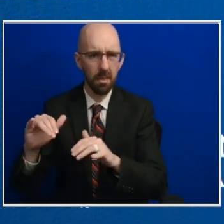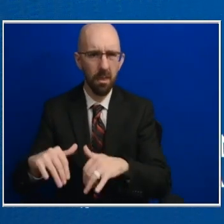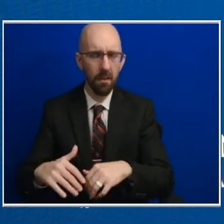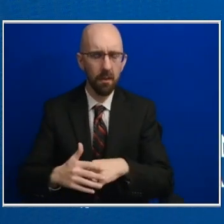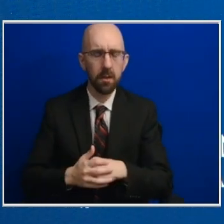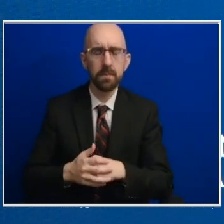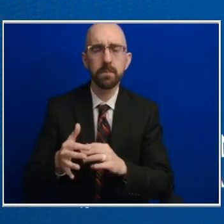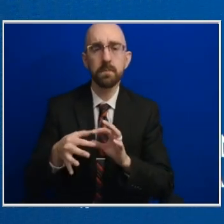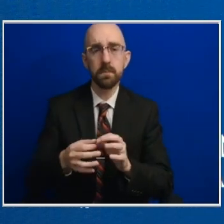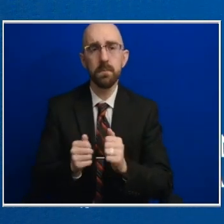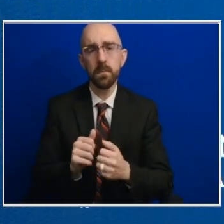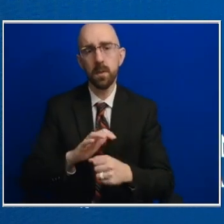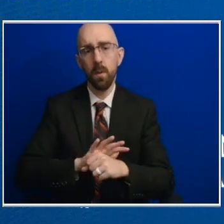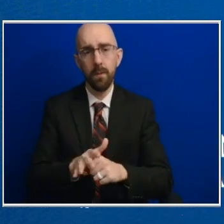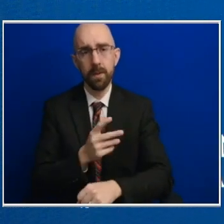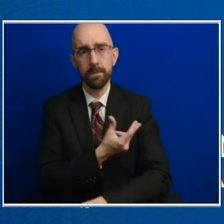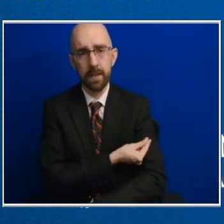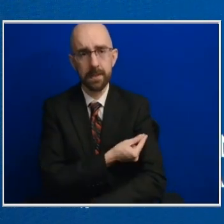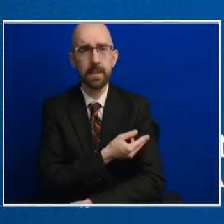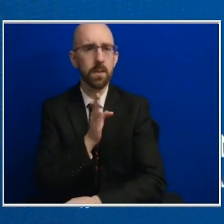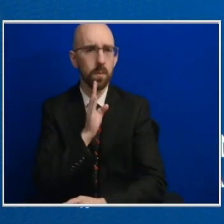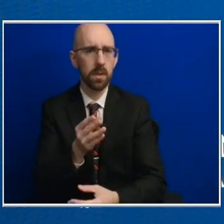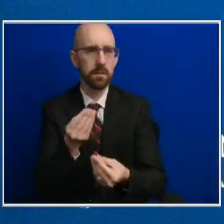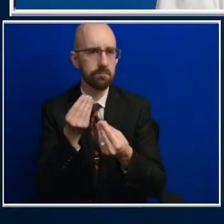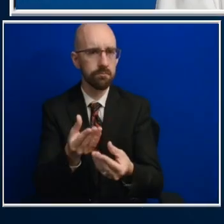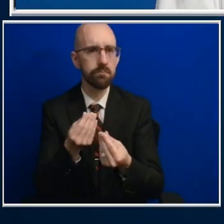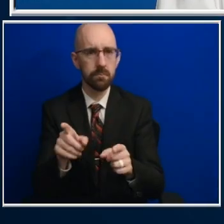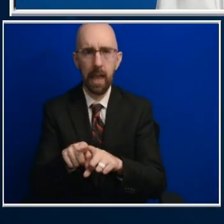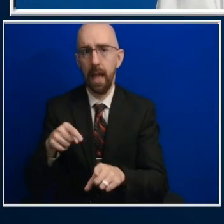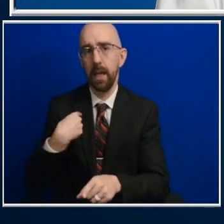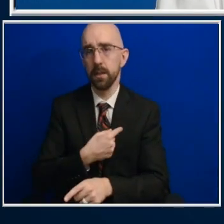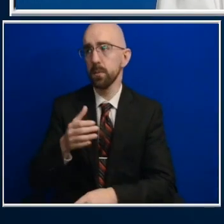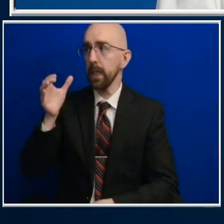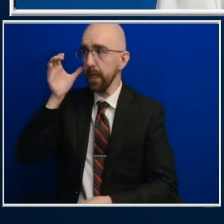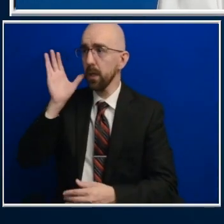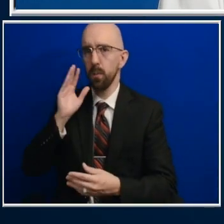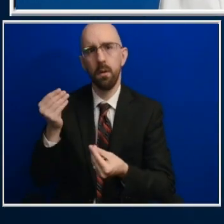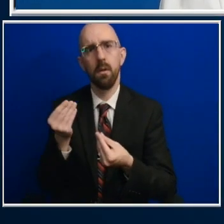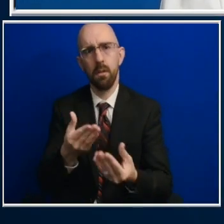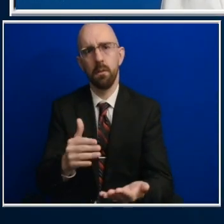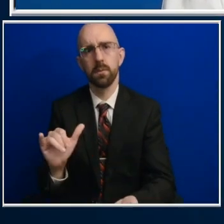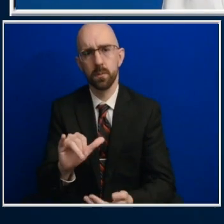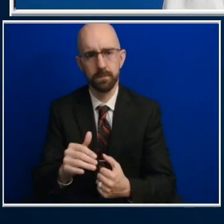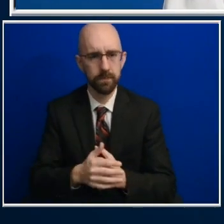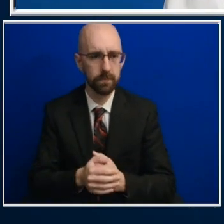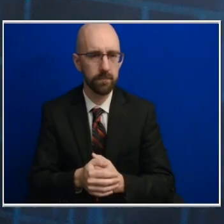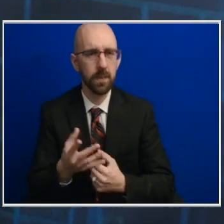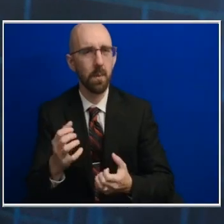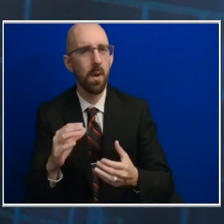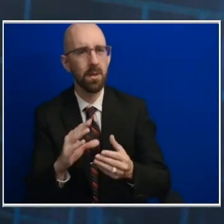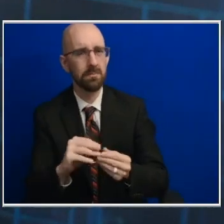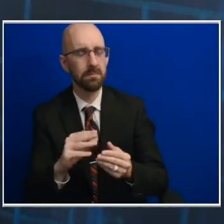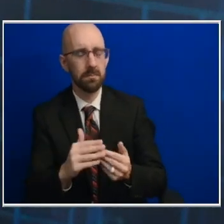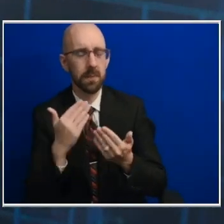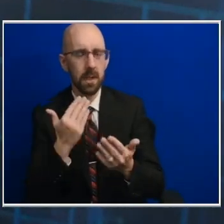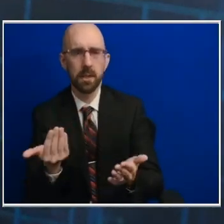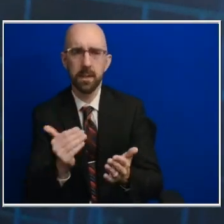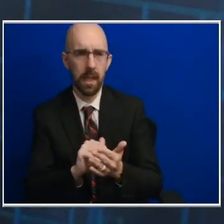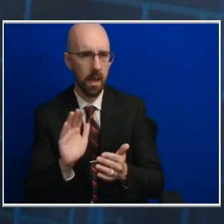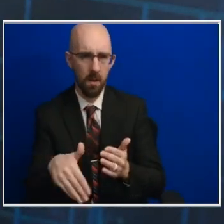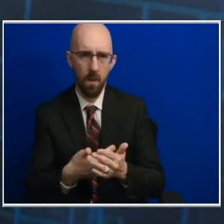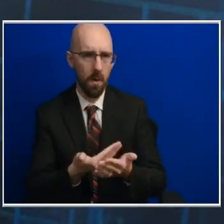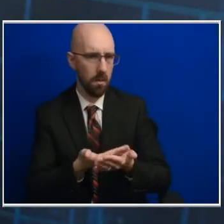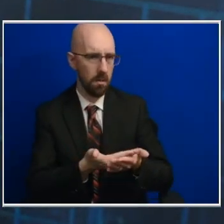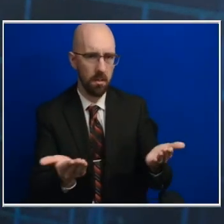COVID-19 vaccine, we'll keep you updated. I want to say thanks again to all of our guests for really a great program and a